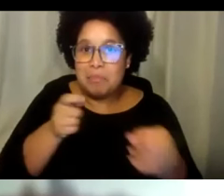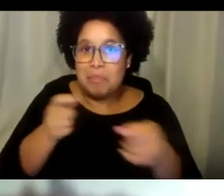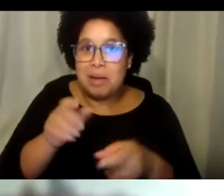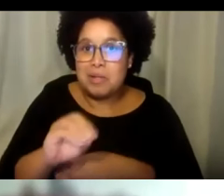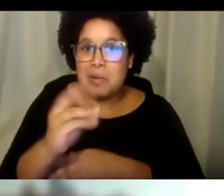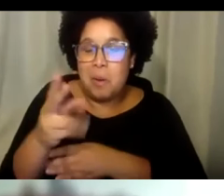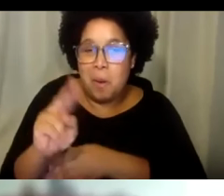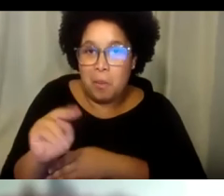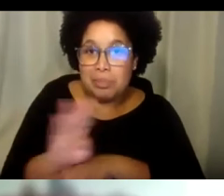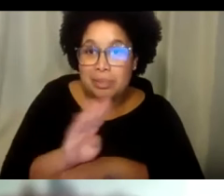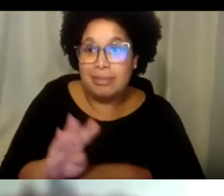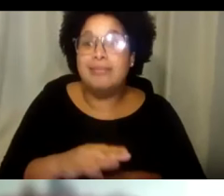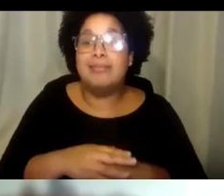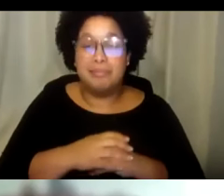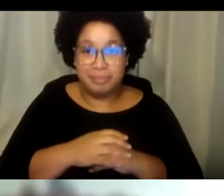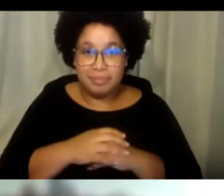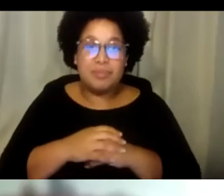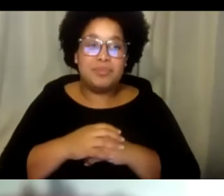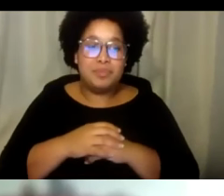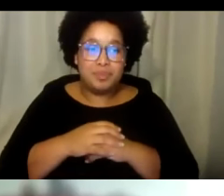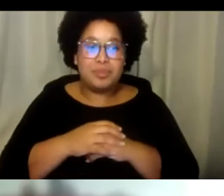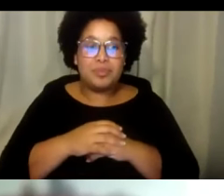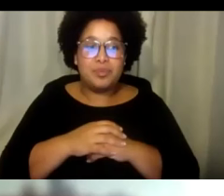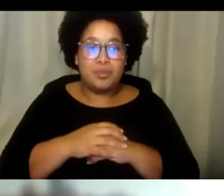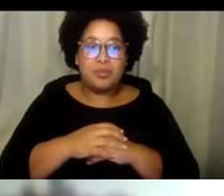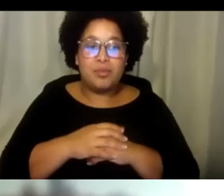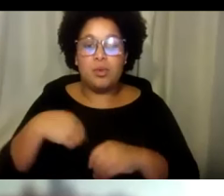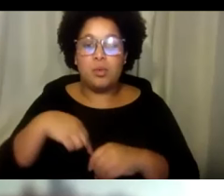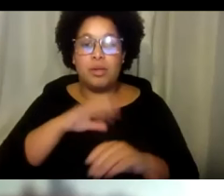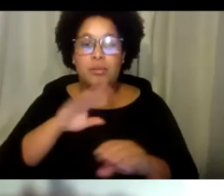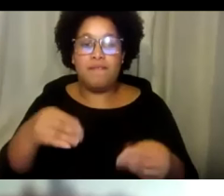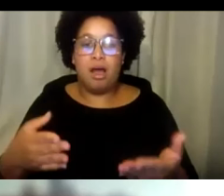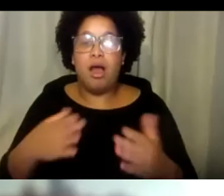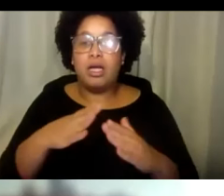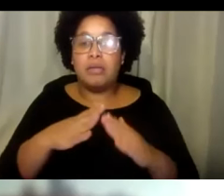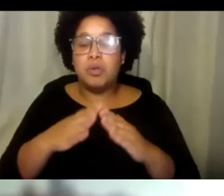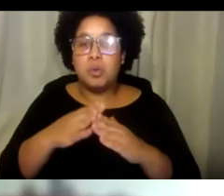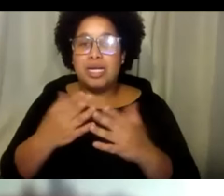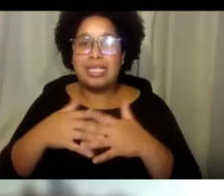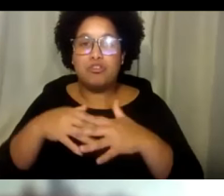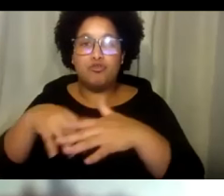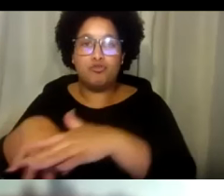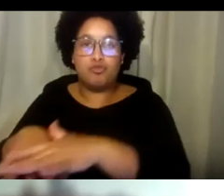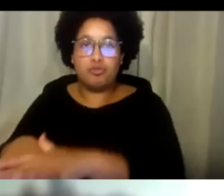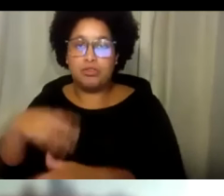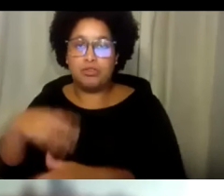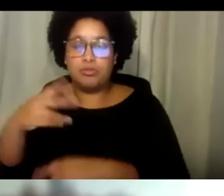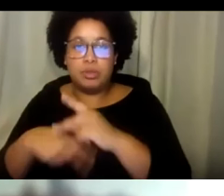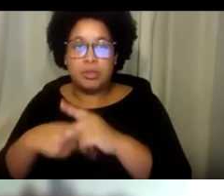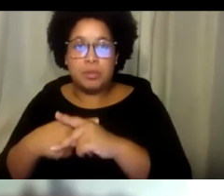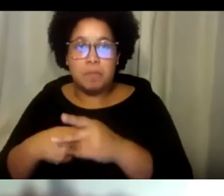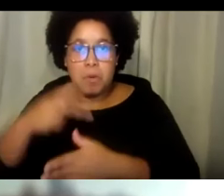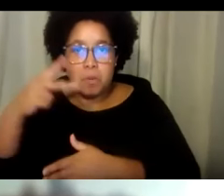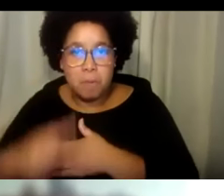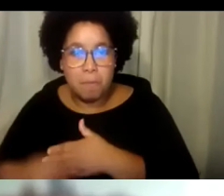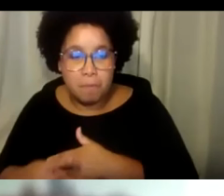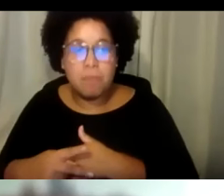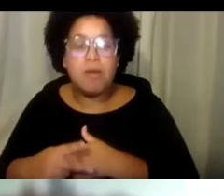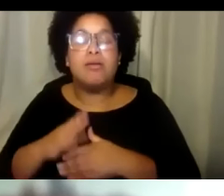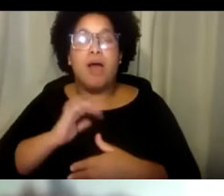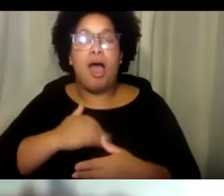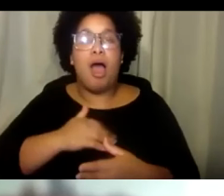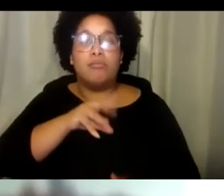their own businesses. We provide a community integration program, which takes our participants